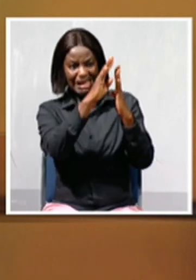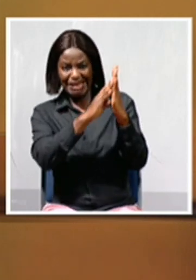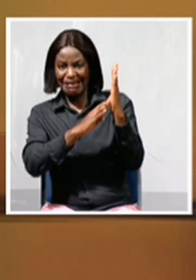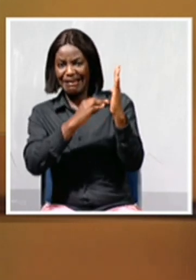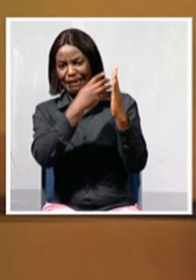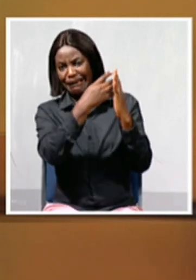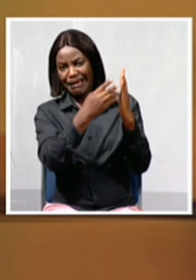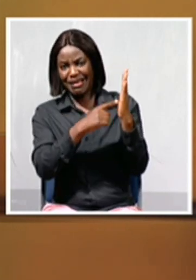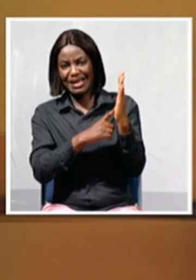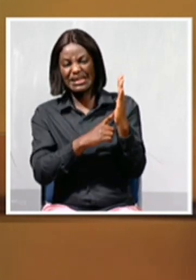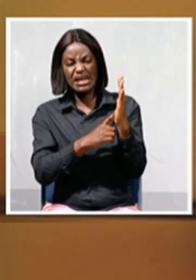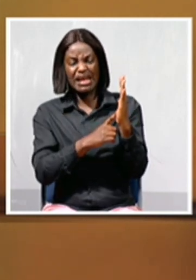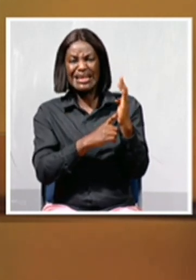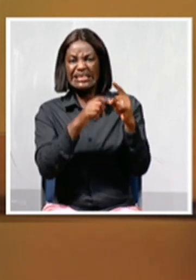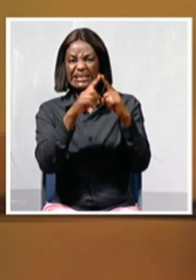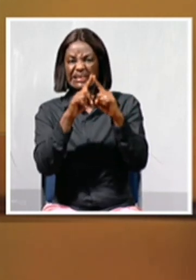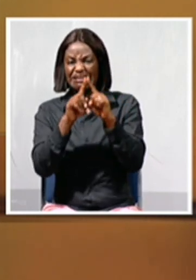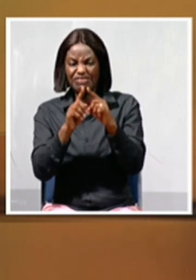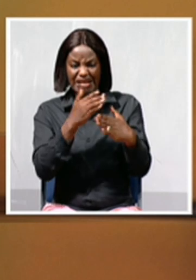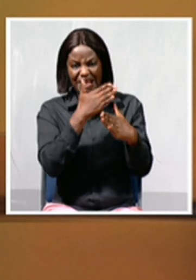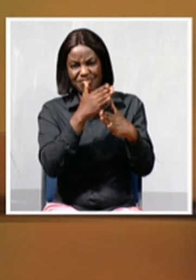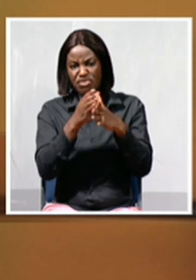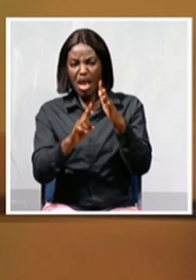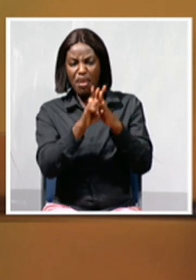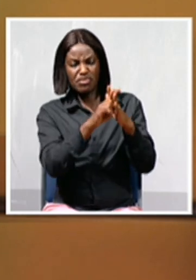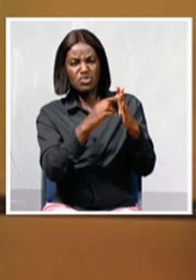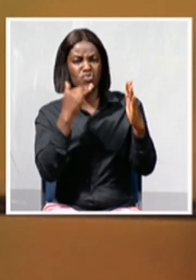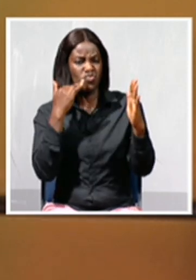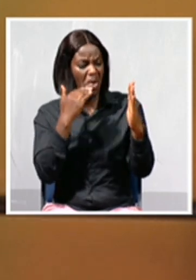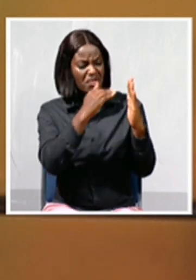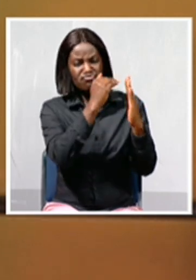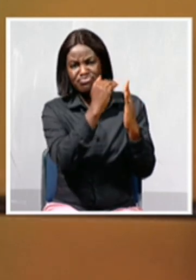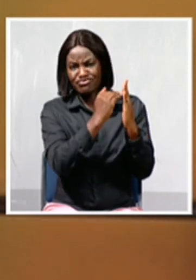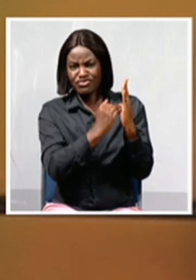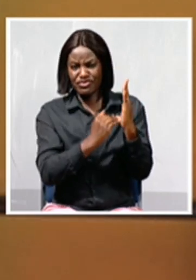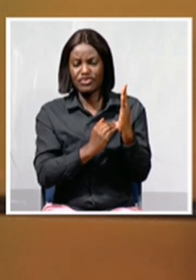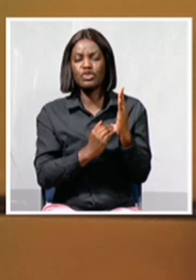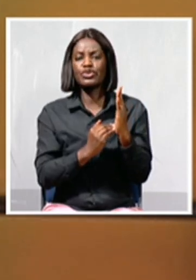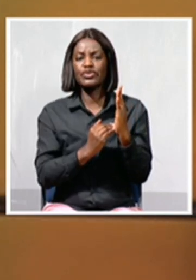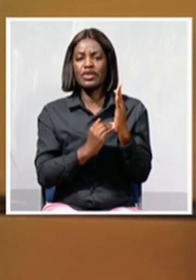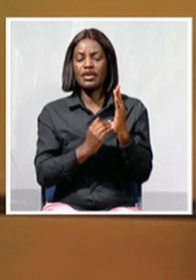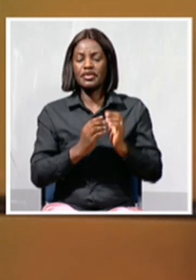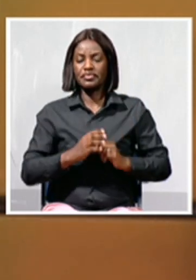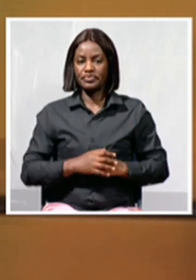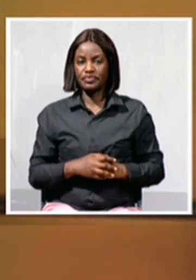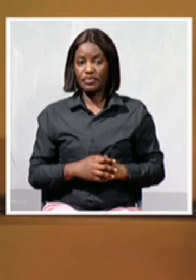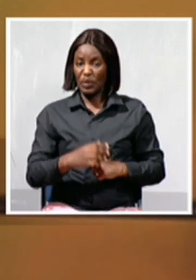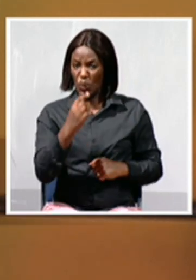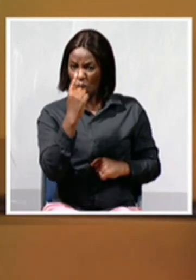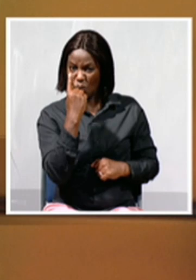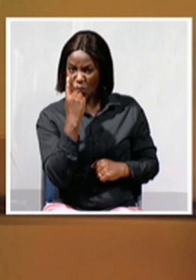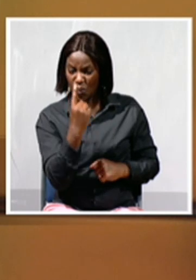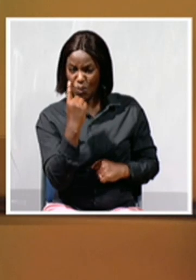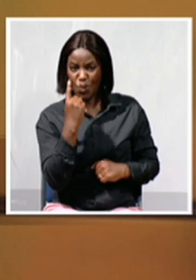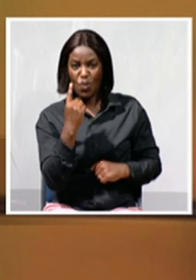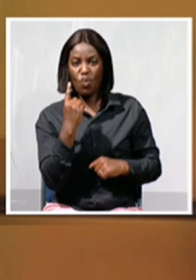we'll be carrying out to the polls. We are currently in the pre-election phase, and one of the activities of the pre-election